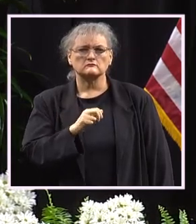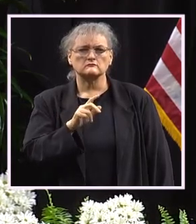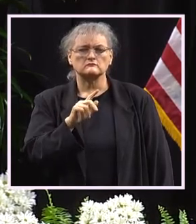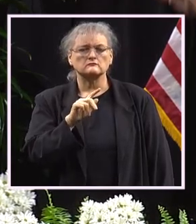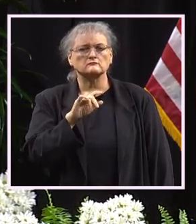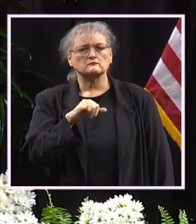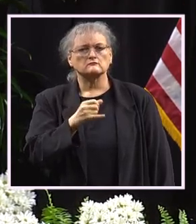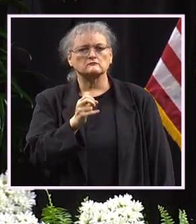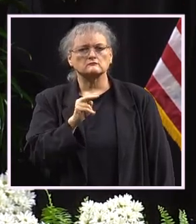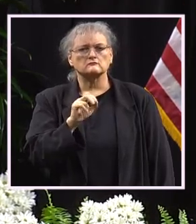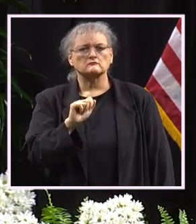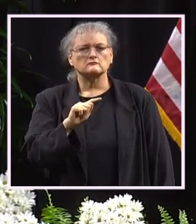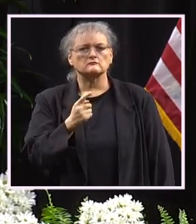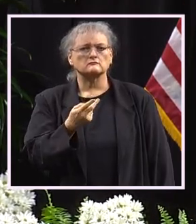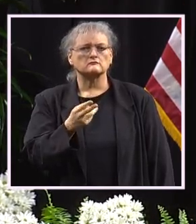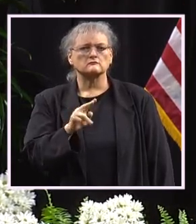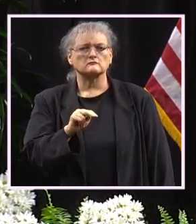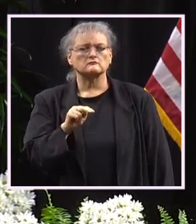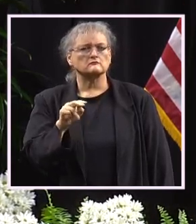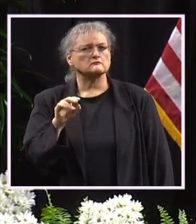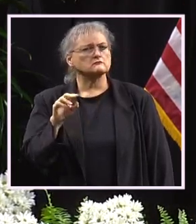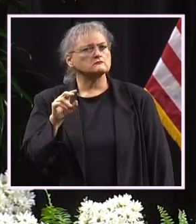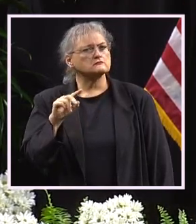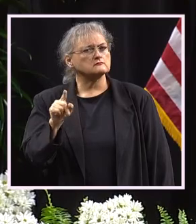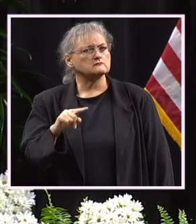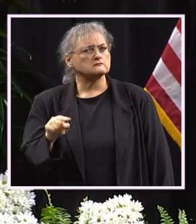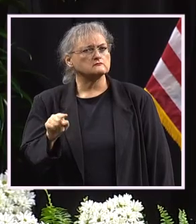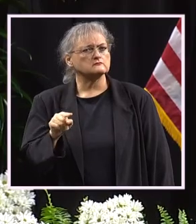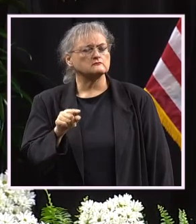Jonathan Elijah Zamora, Master of Science.